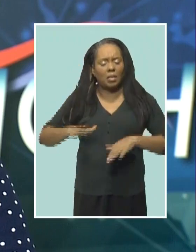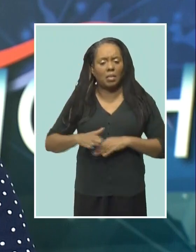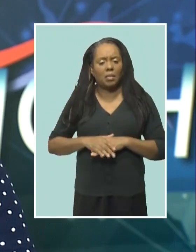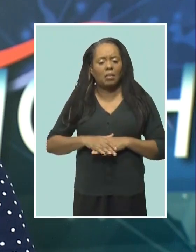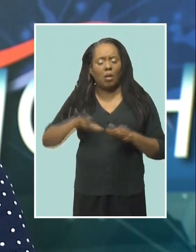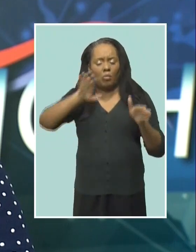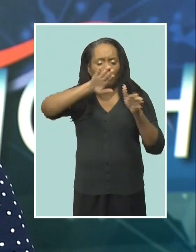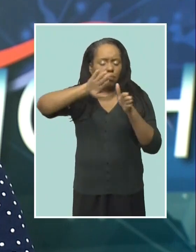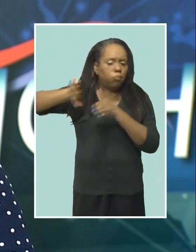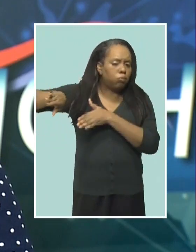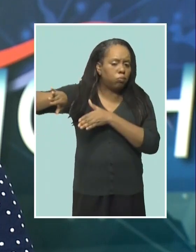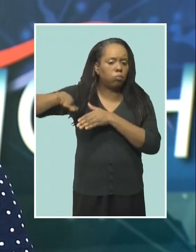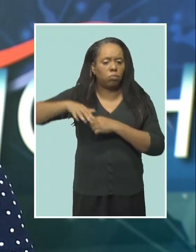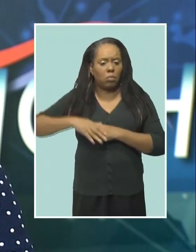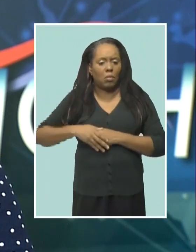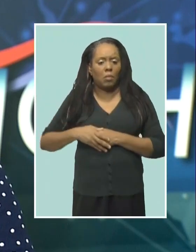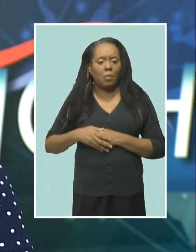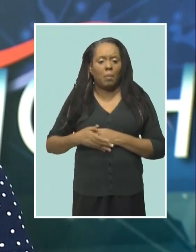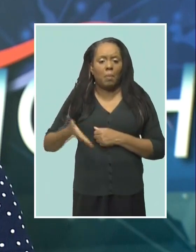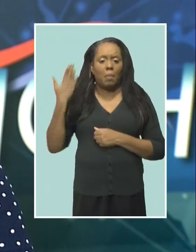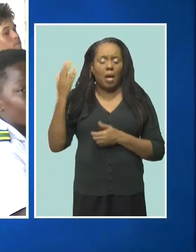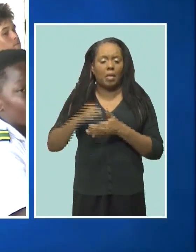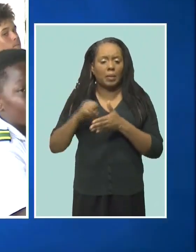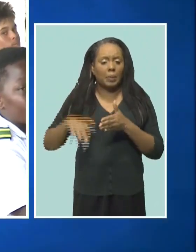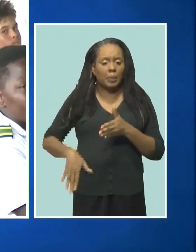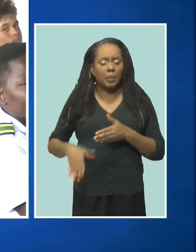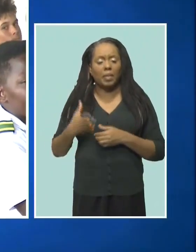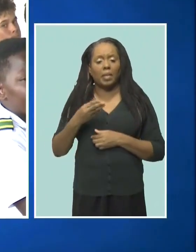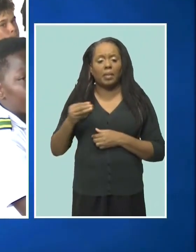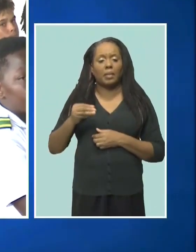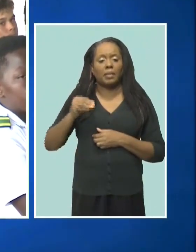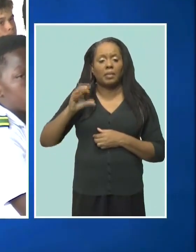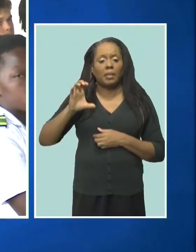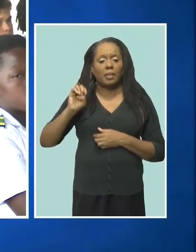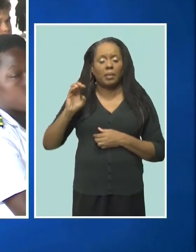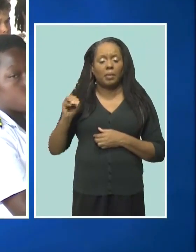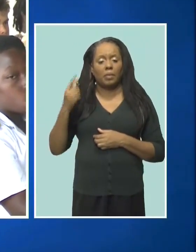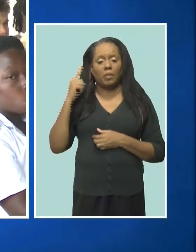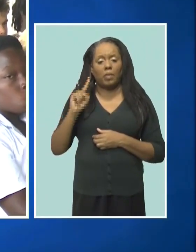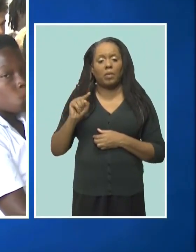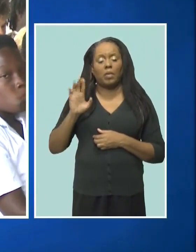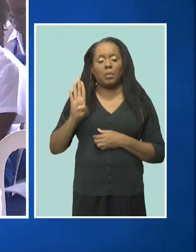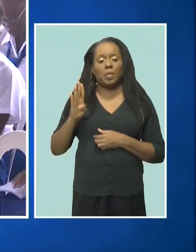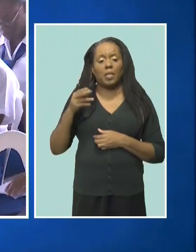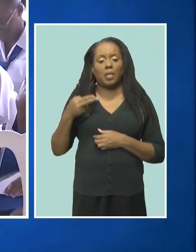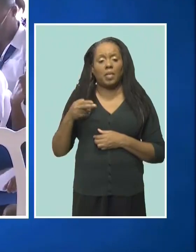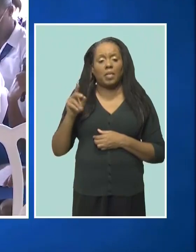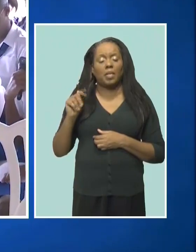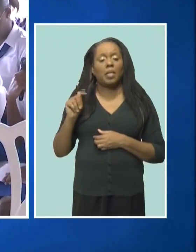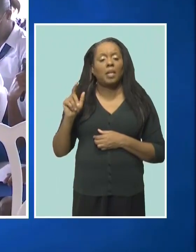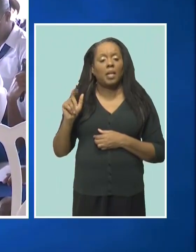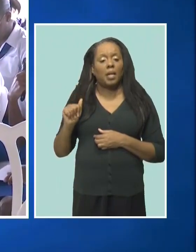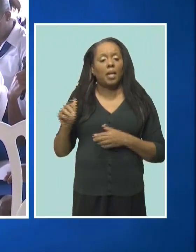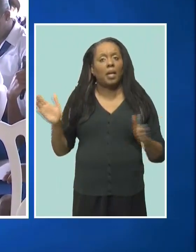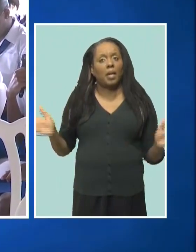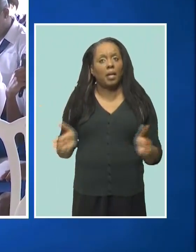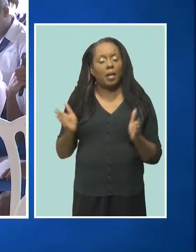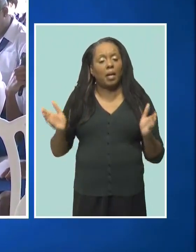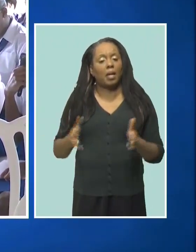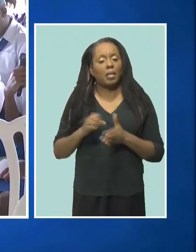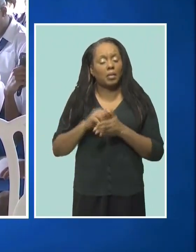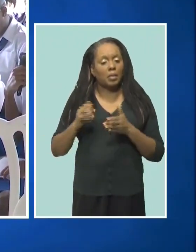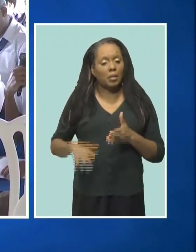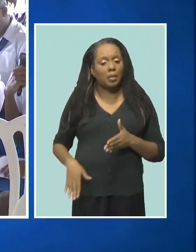from past student and Chief Executive Officer of the Barbados Hotel and Tourism Association, Ryan Ford. He's encouraging the students